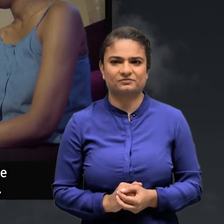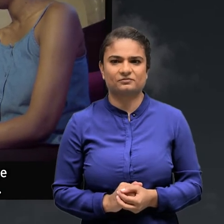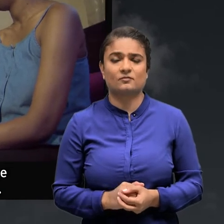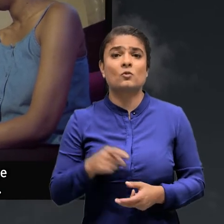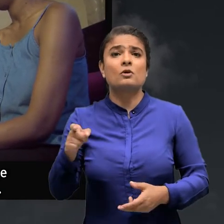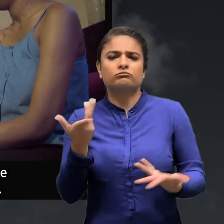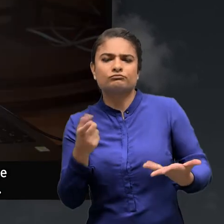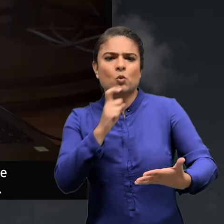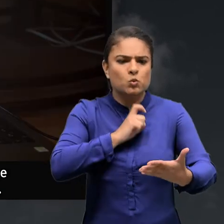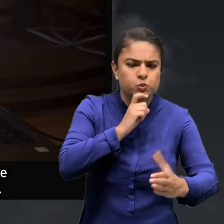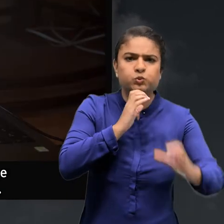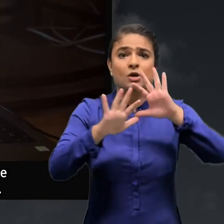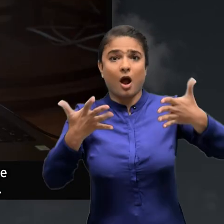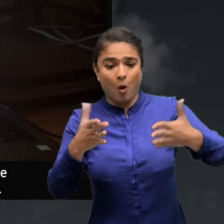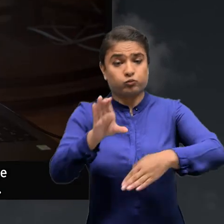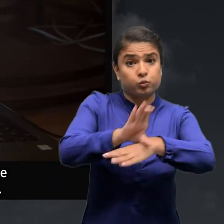USiba Balwe usebenzisa